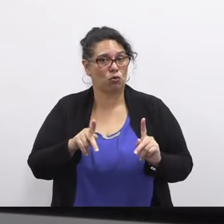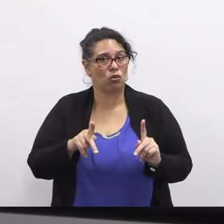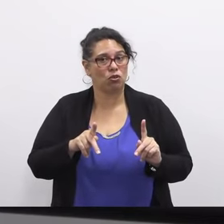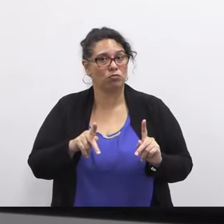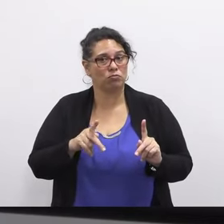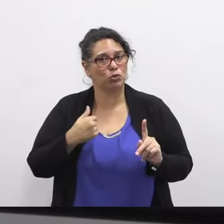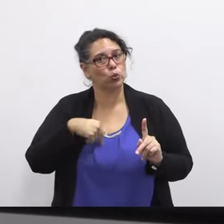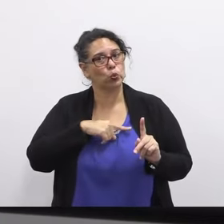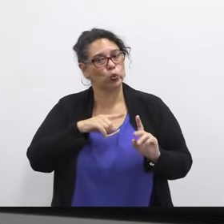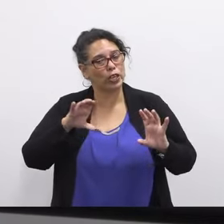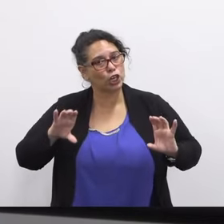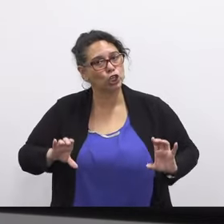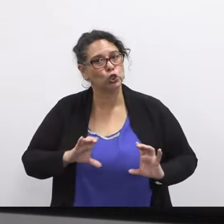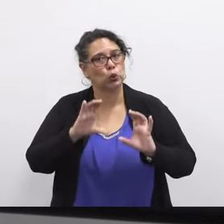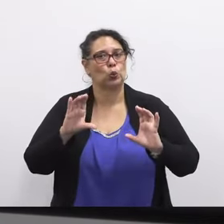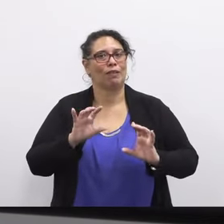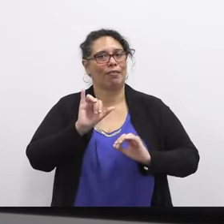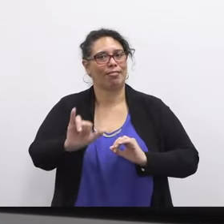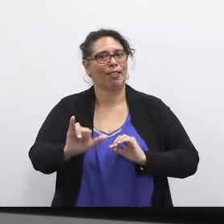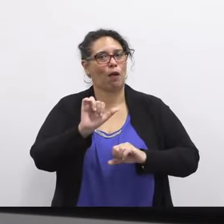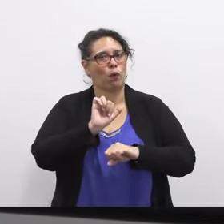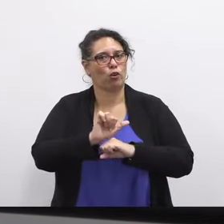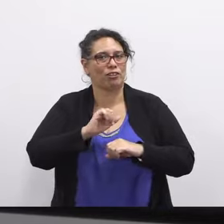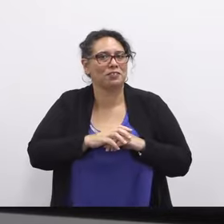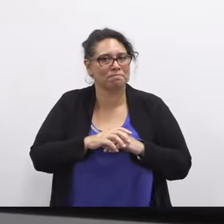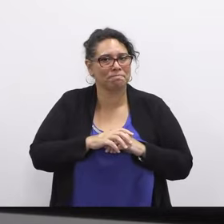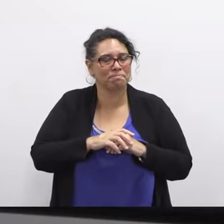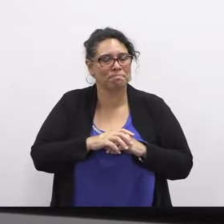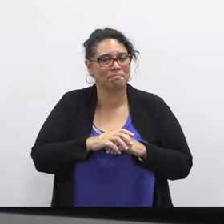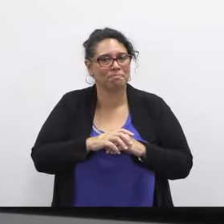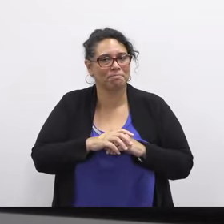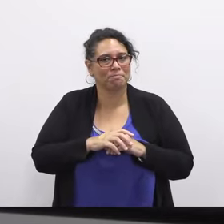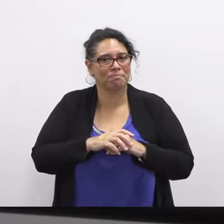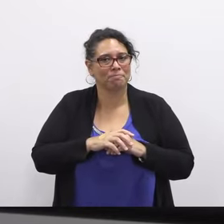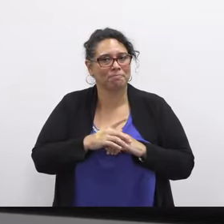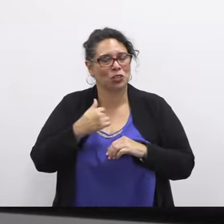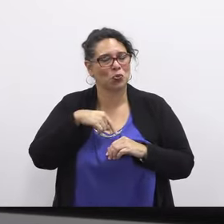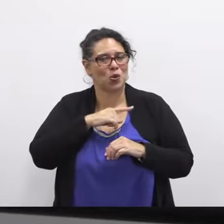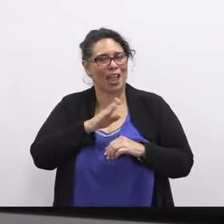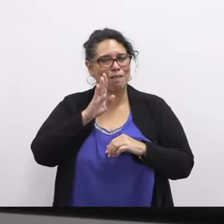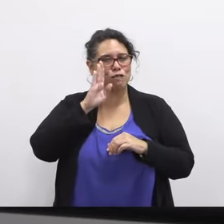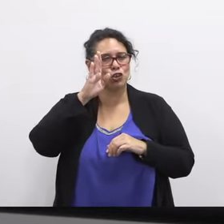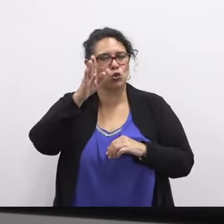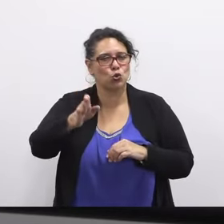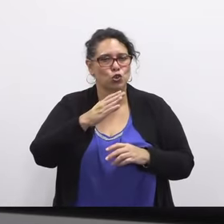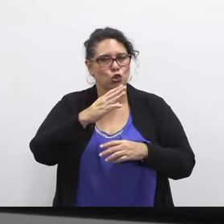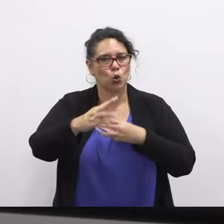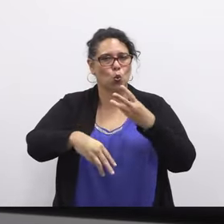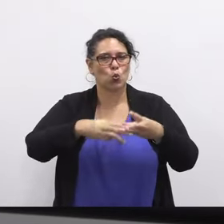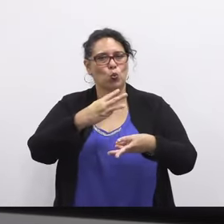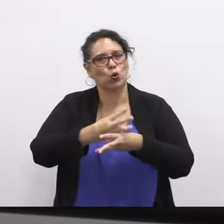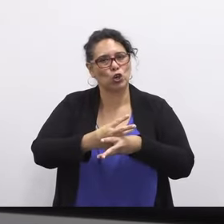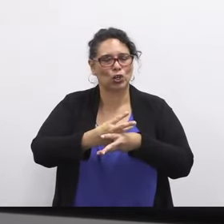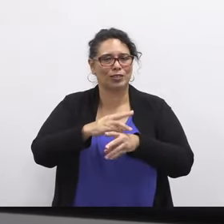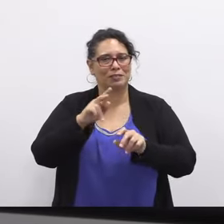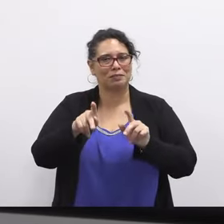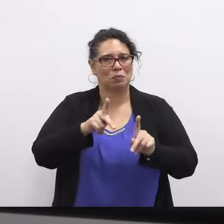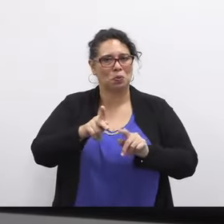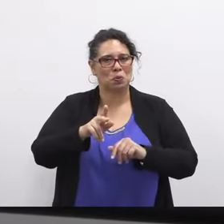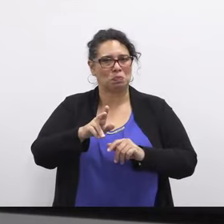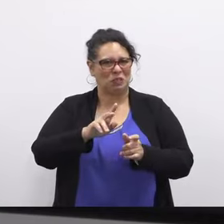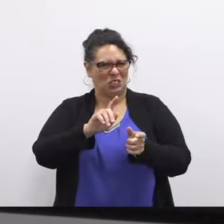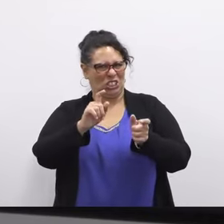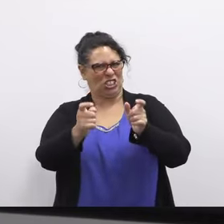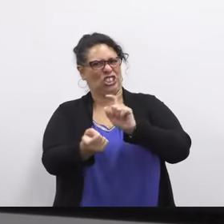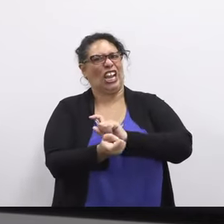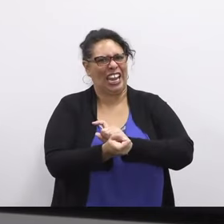we too are doing a lot of that work where I like to think that we have future world changers here in our district. And yeah, we